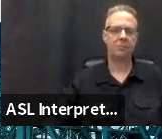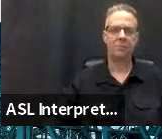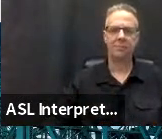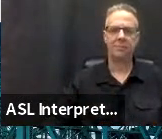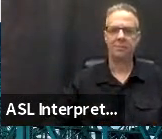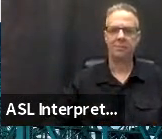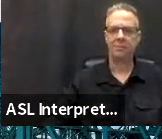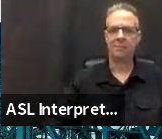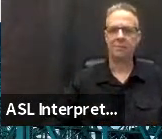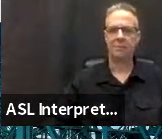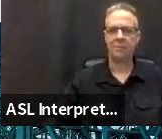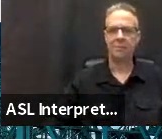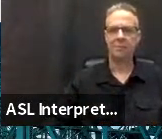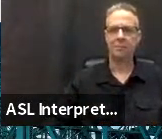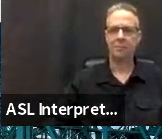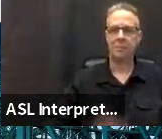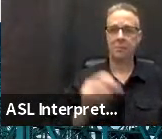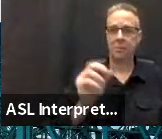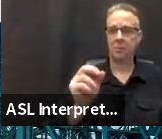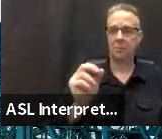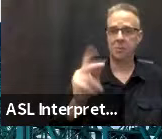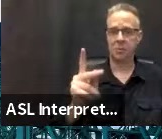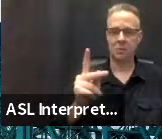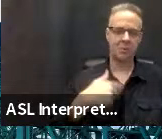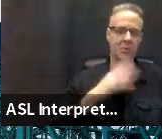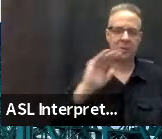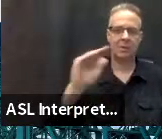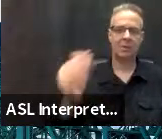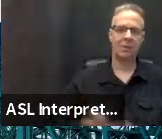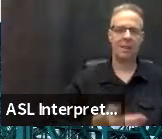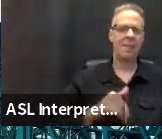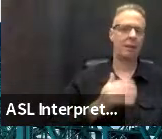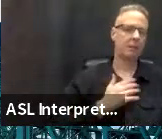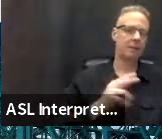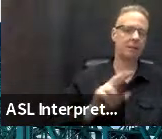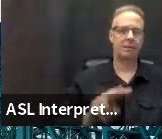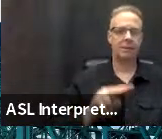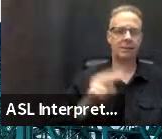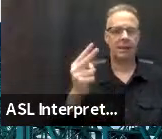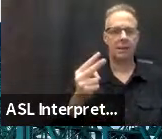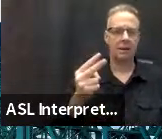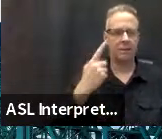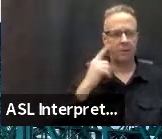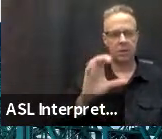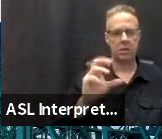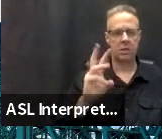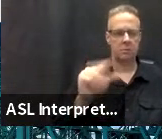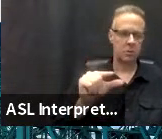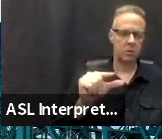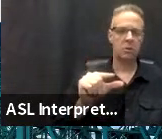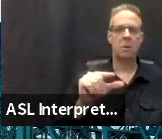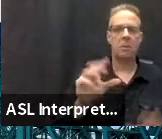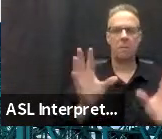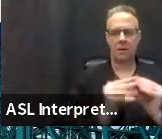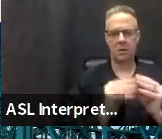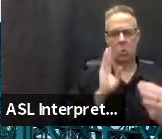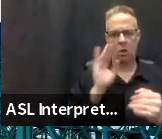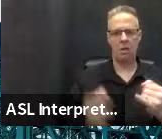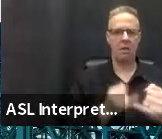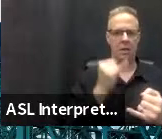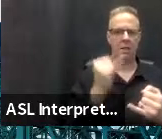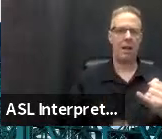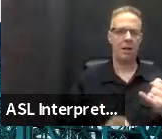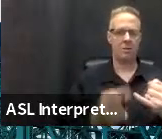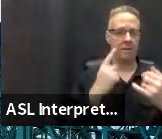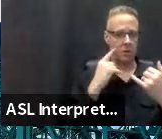All right, what I'm going to do is welcome you. This is our second community working group meeting, and it will be the last one